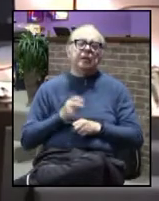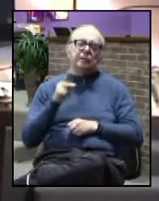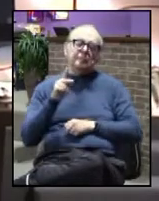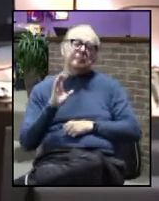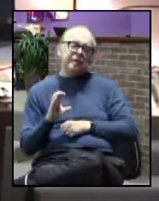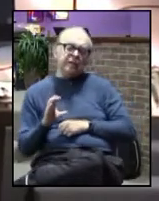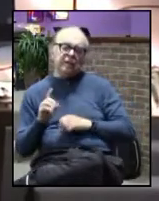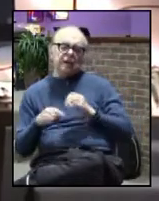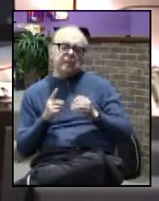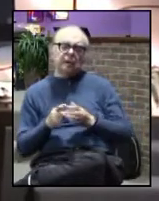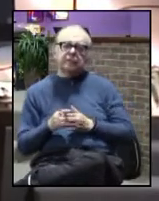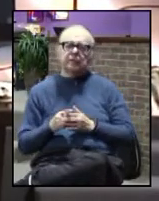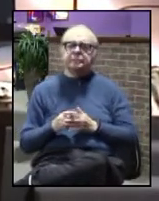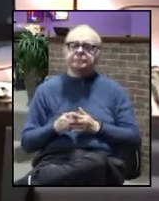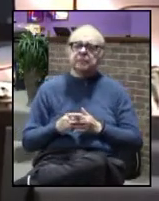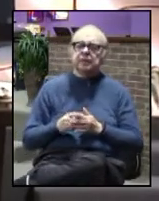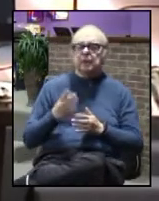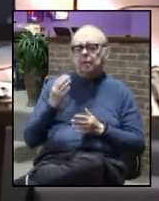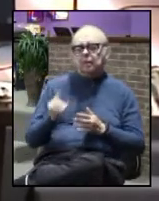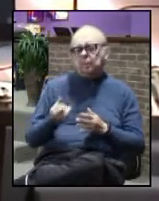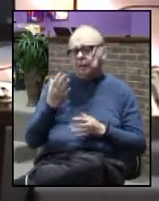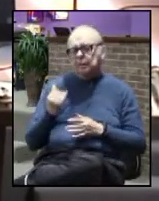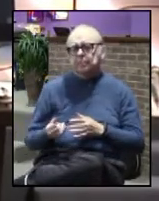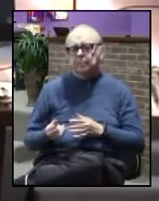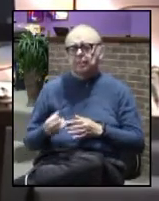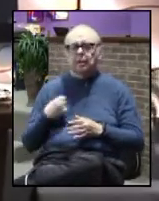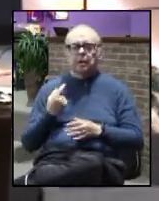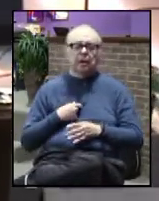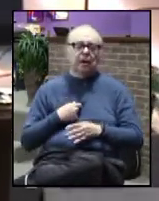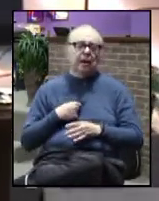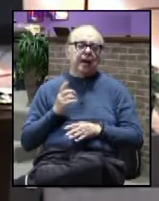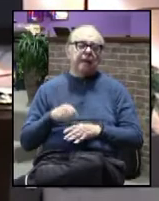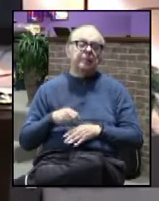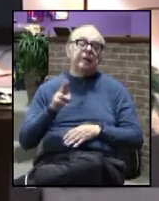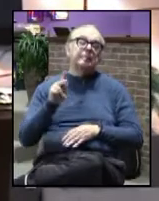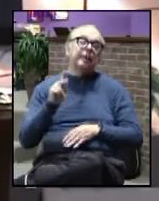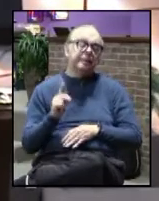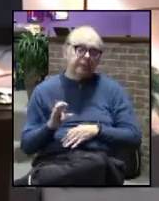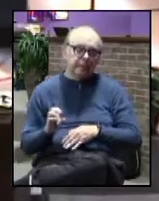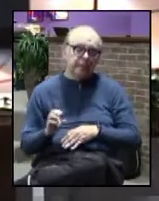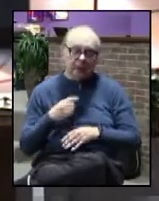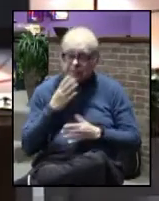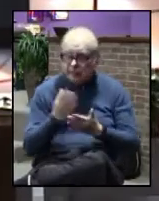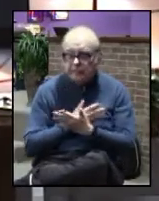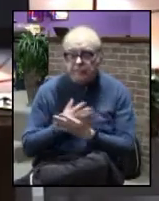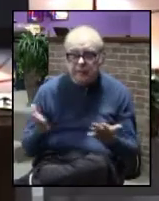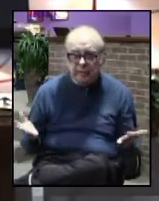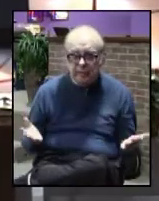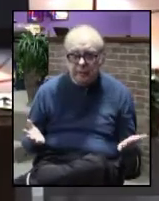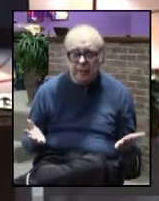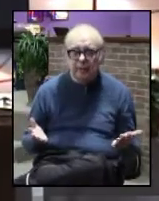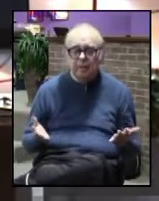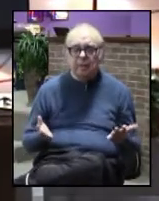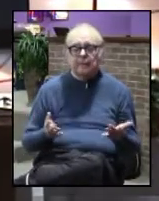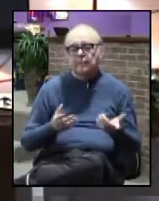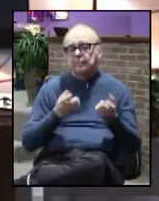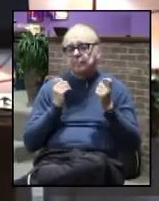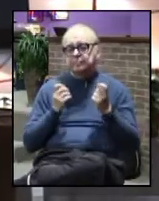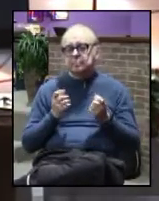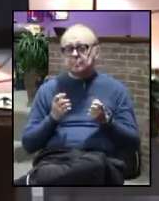careful about. Because why? We got to be politically correct. Well, let me say this to y'all real